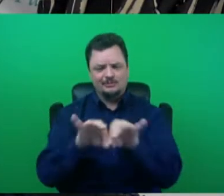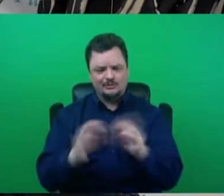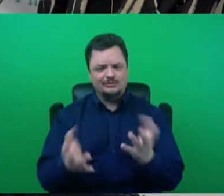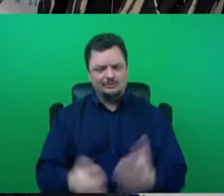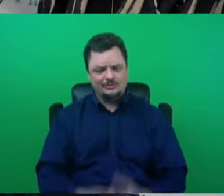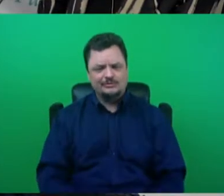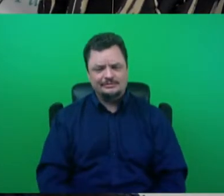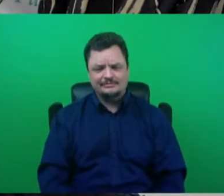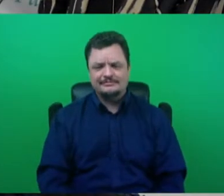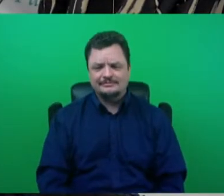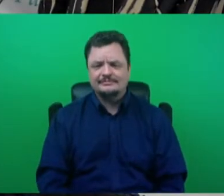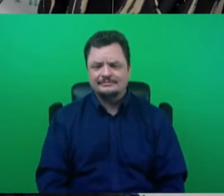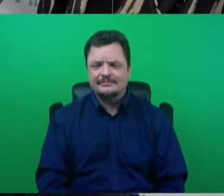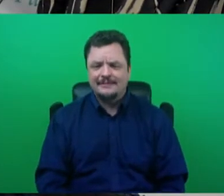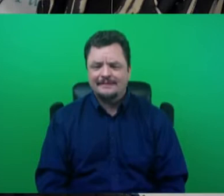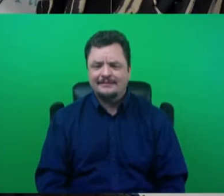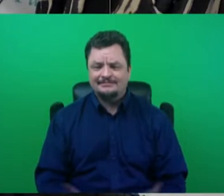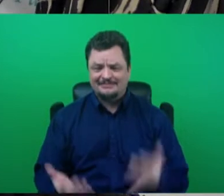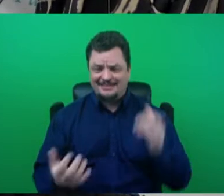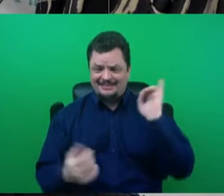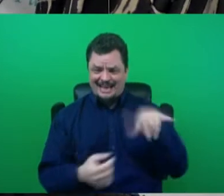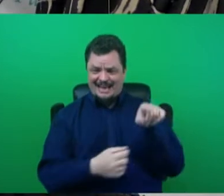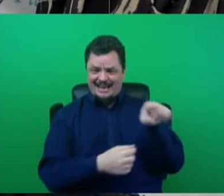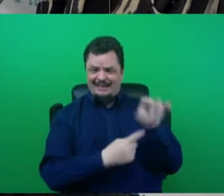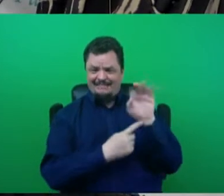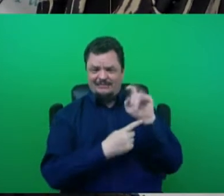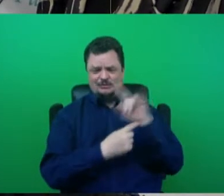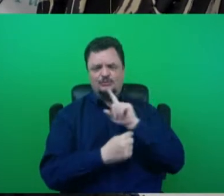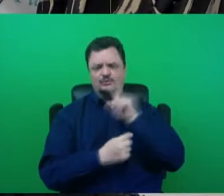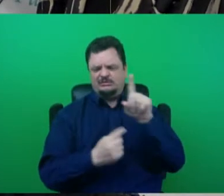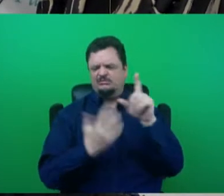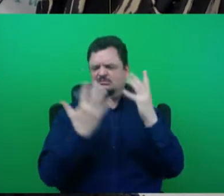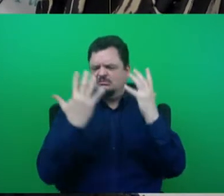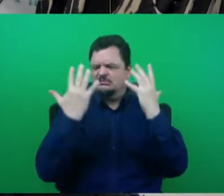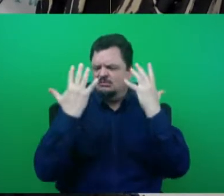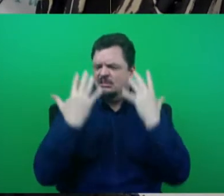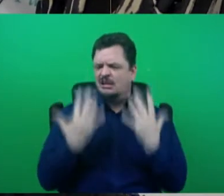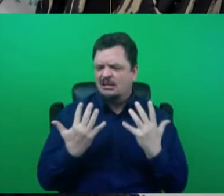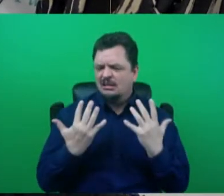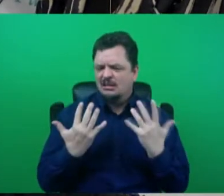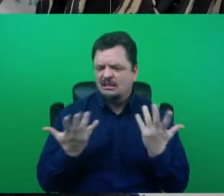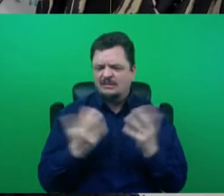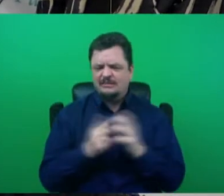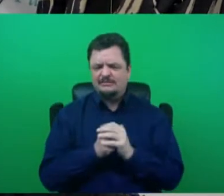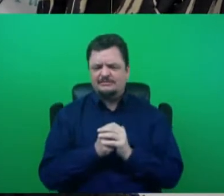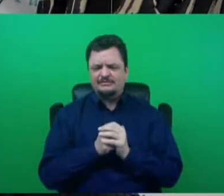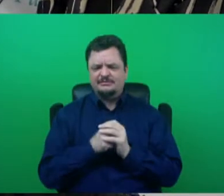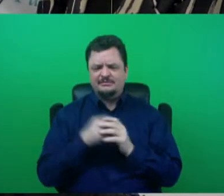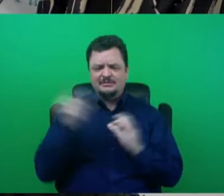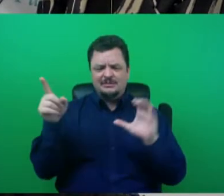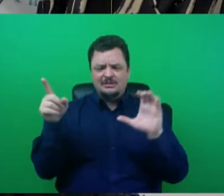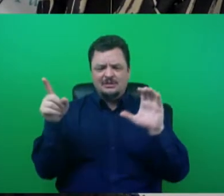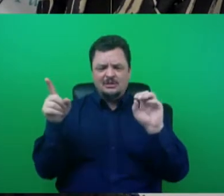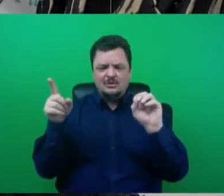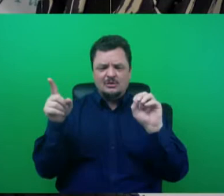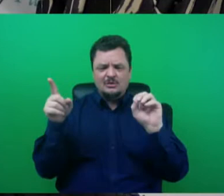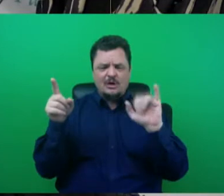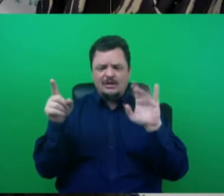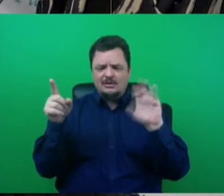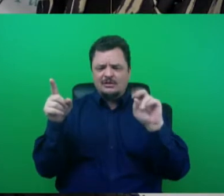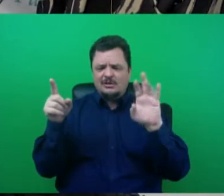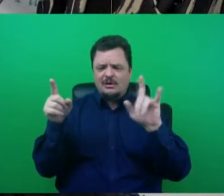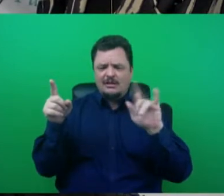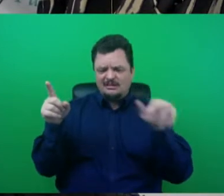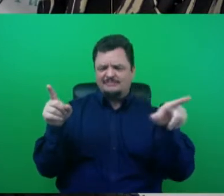we're going to be saying farewell to Kari Kilroy. And I have some remarks here, but also